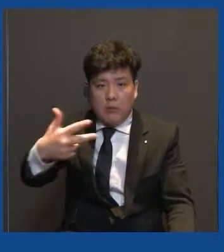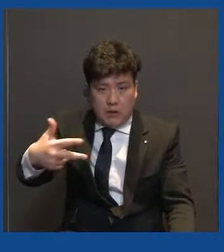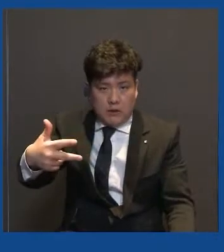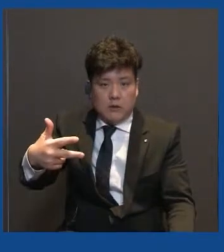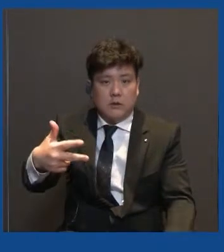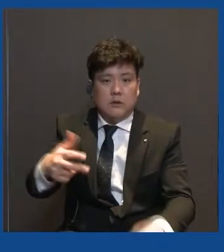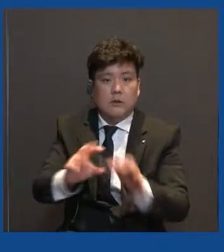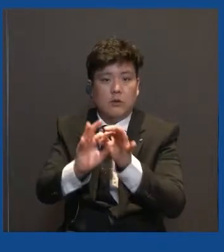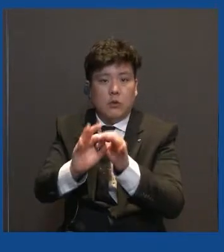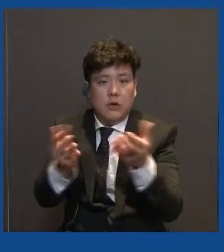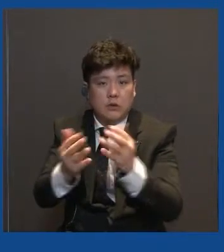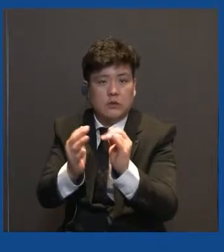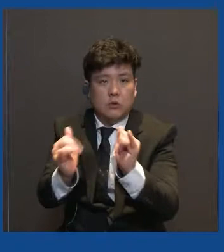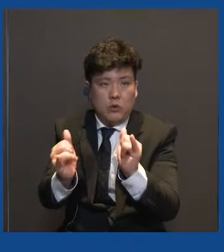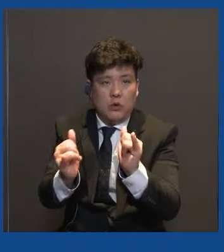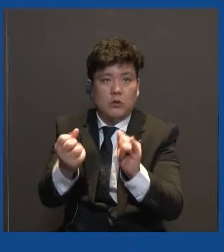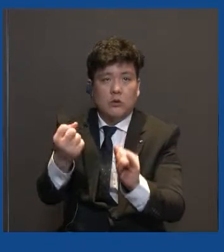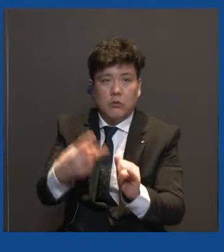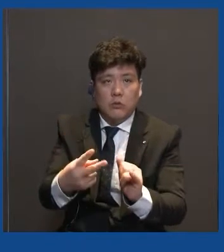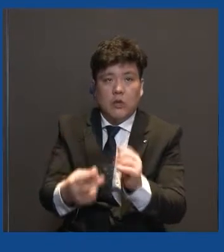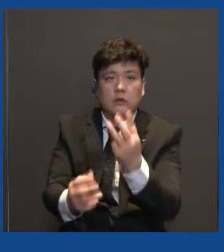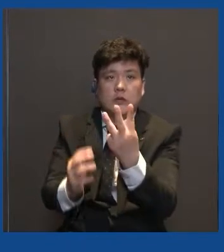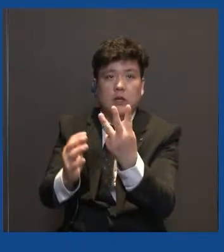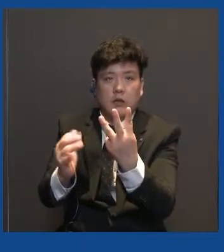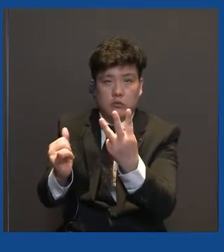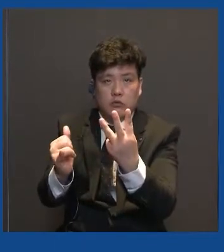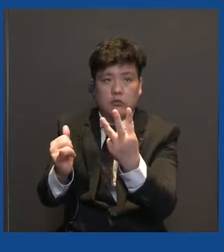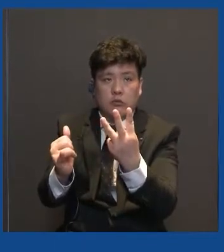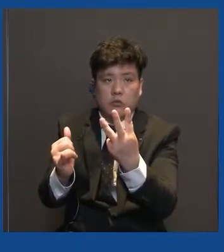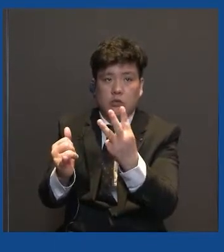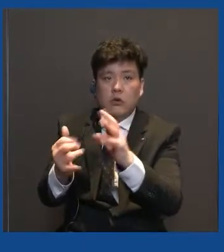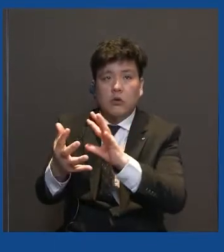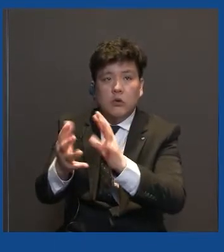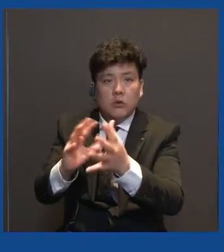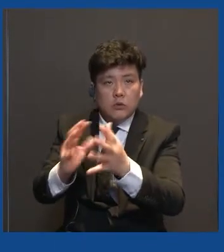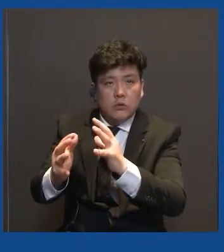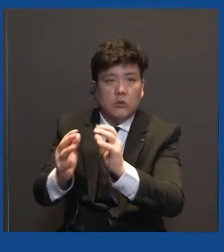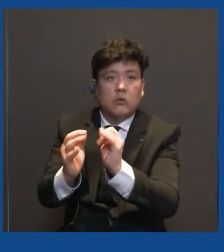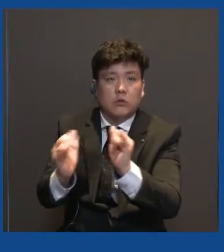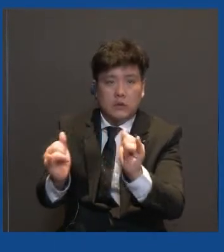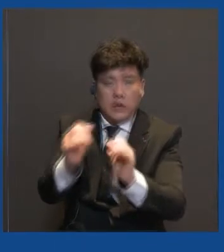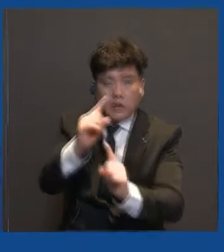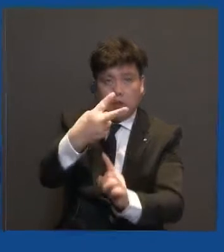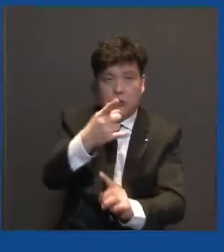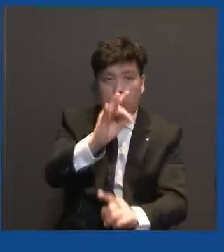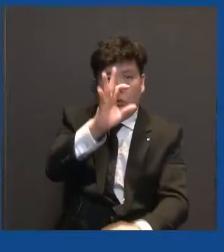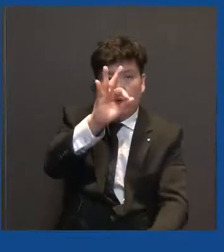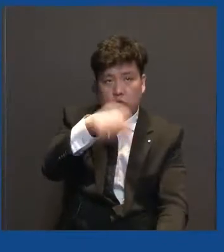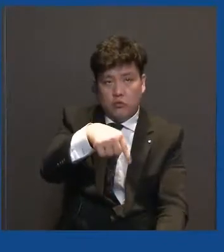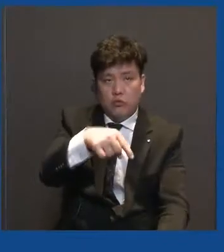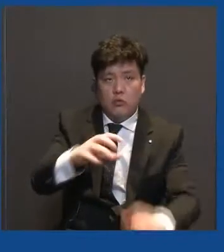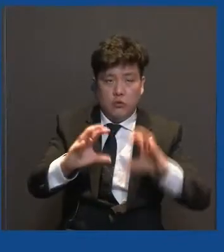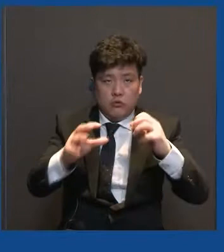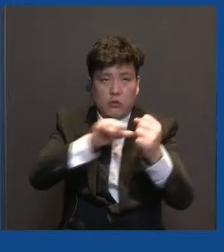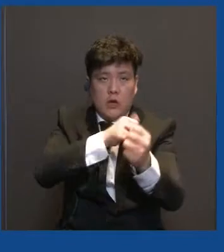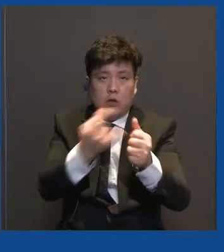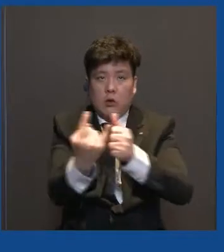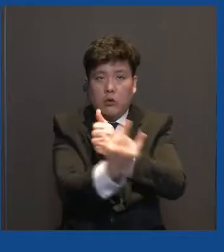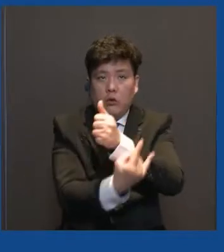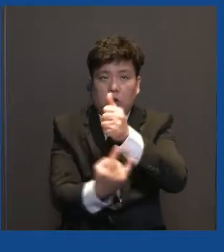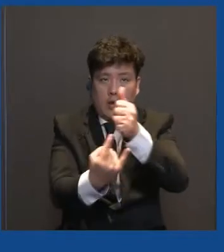Deputy Director, Social Human Rights Division, National Human Rights Commission of Korea. Mr. Eduardo